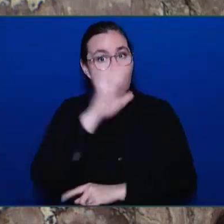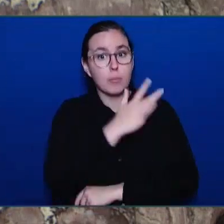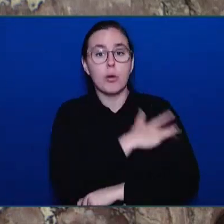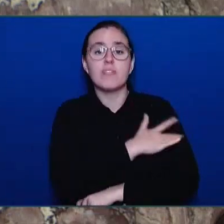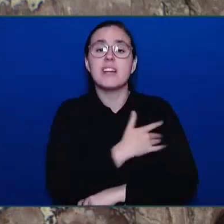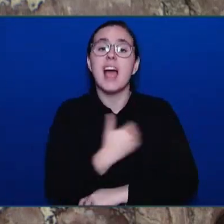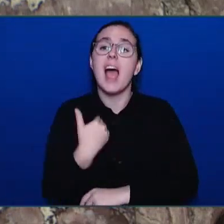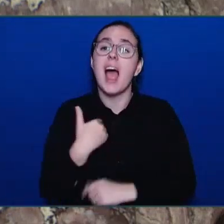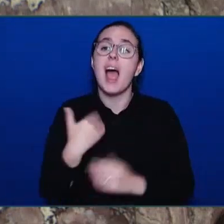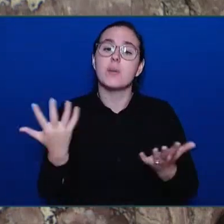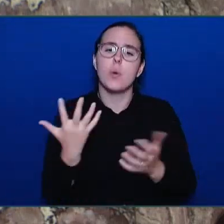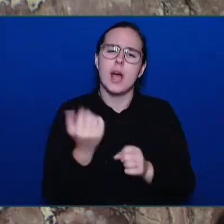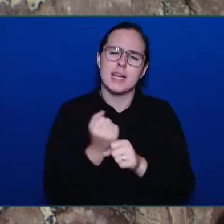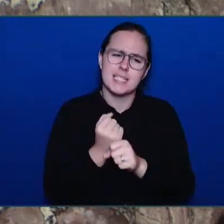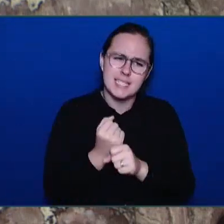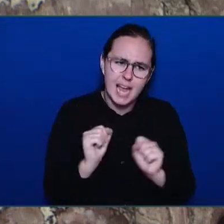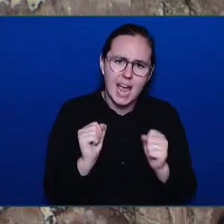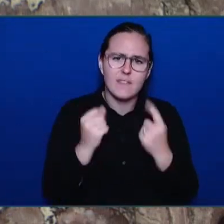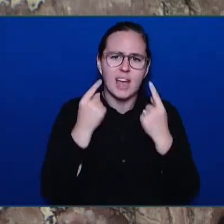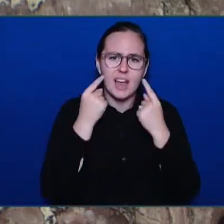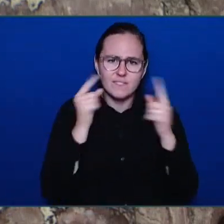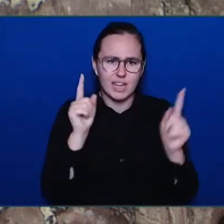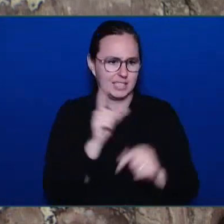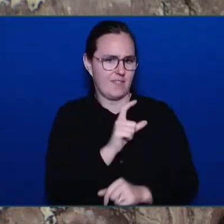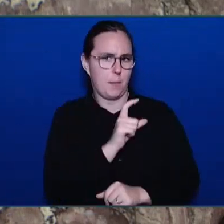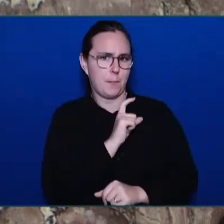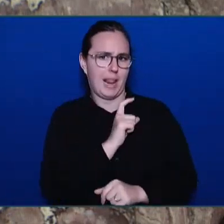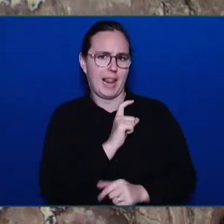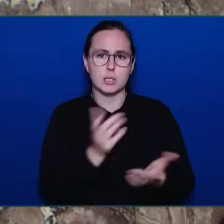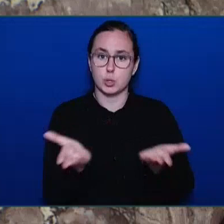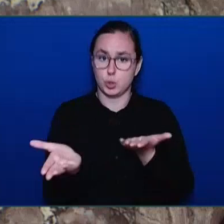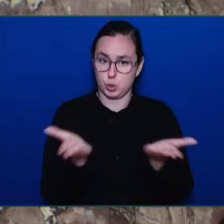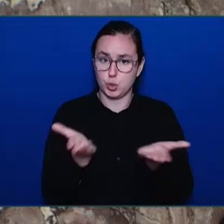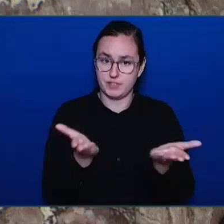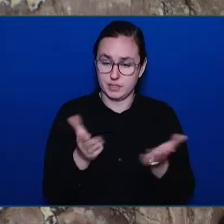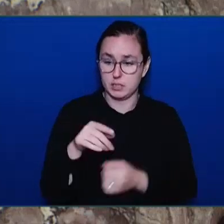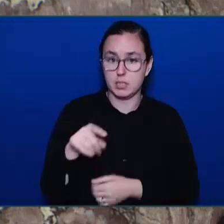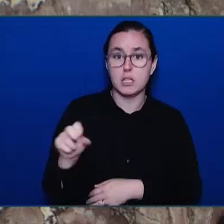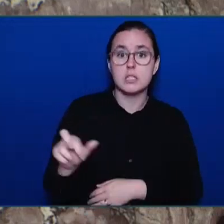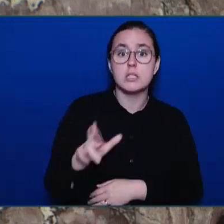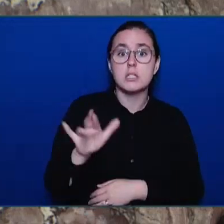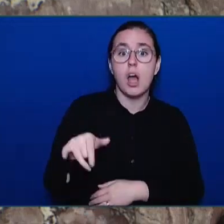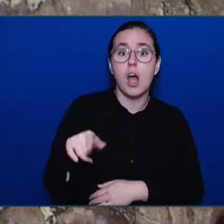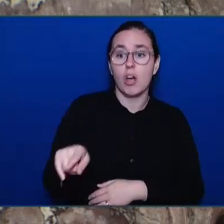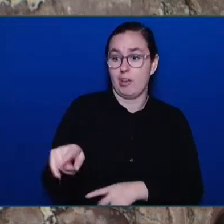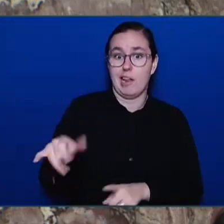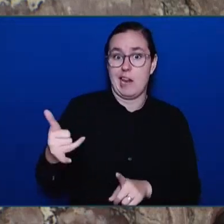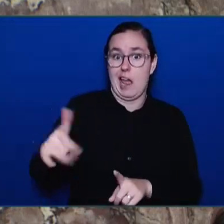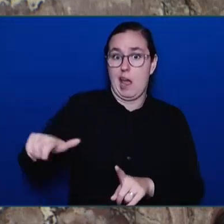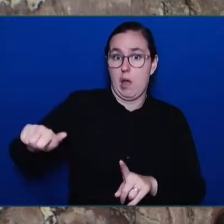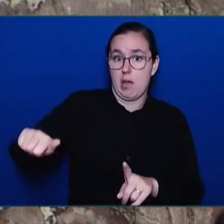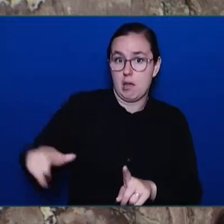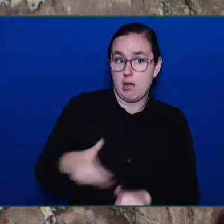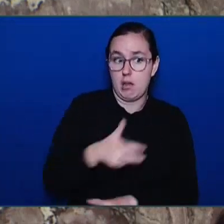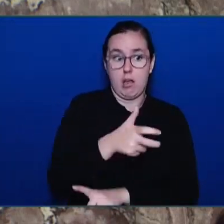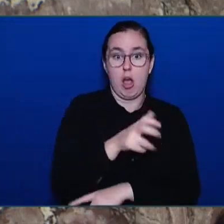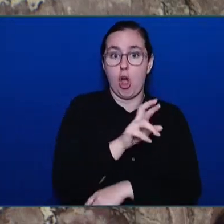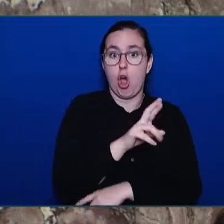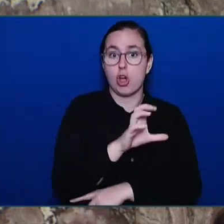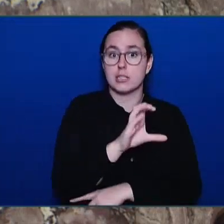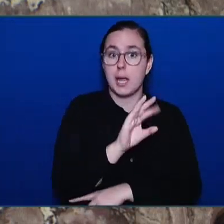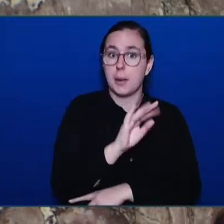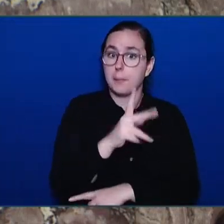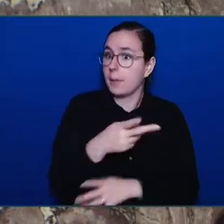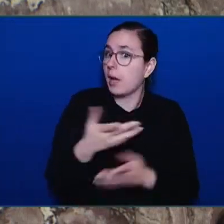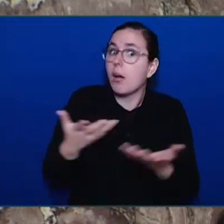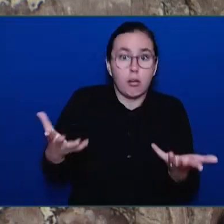that the City of Surrey wants is able to meet that. That's the work that's underway. That's the work that needs to be done. Not rushed